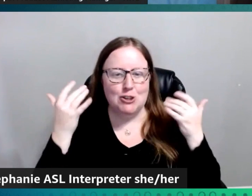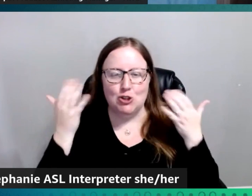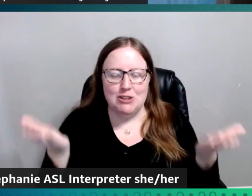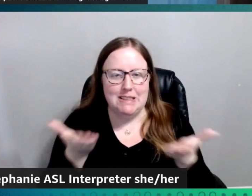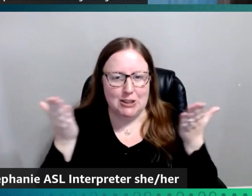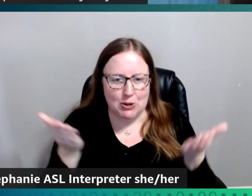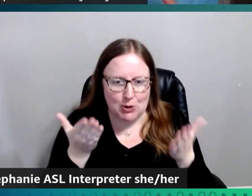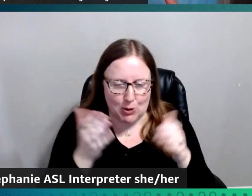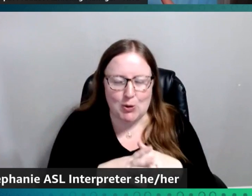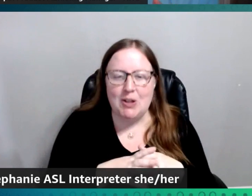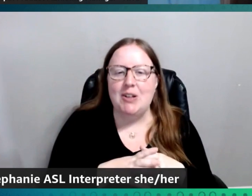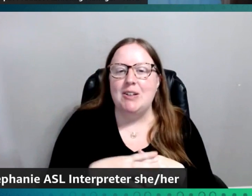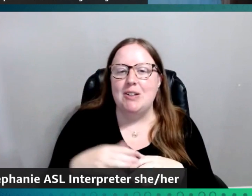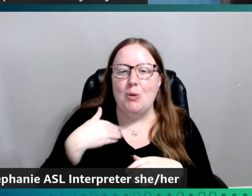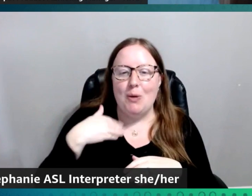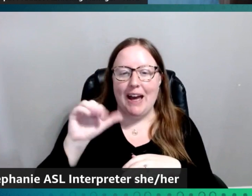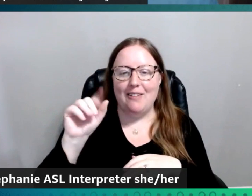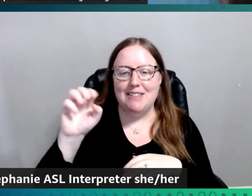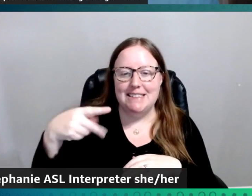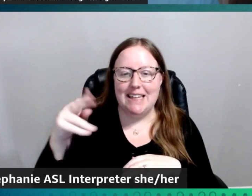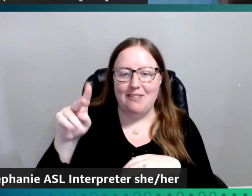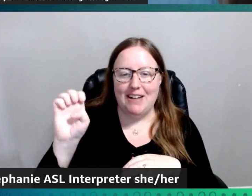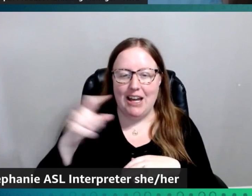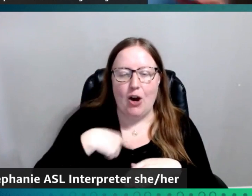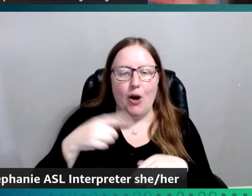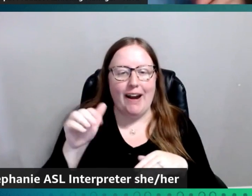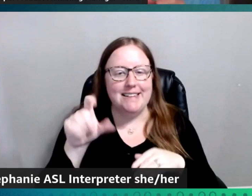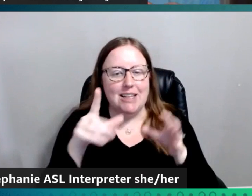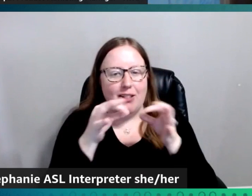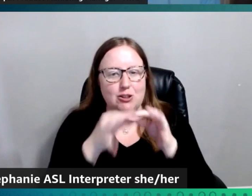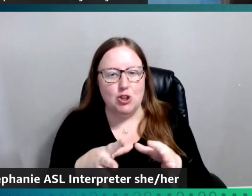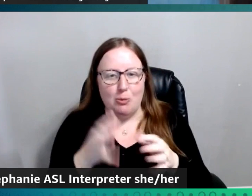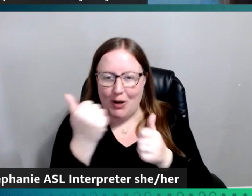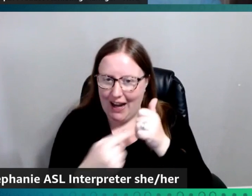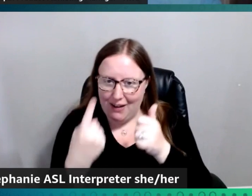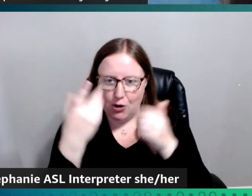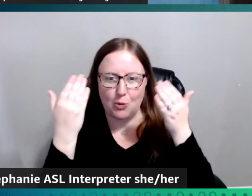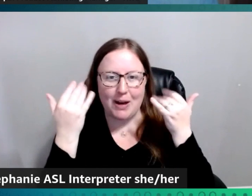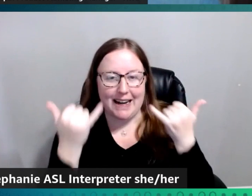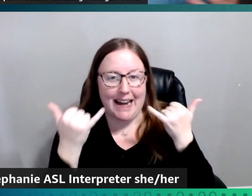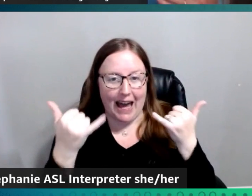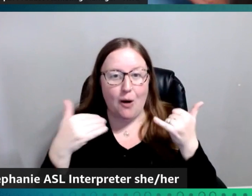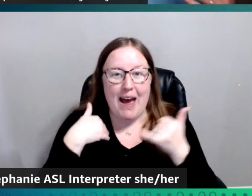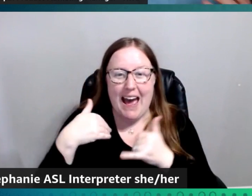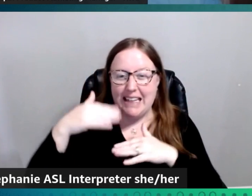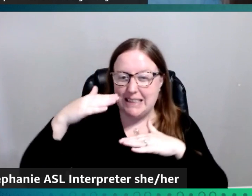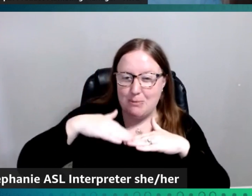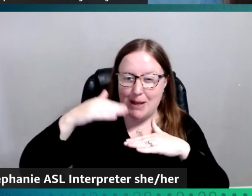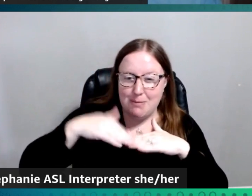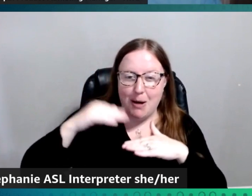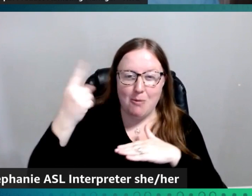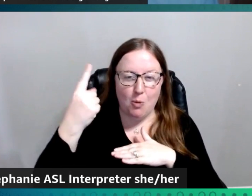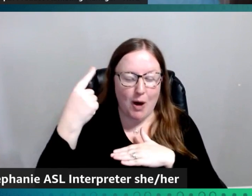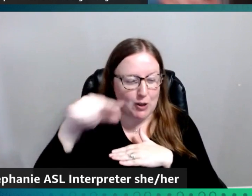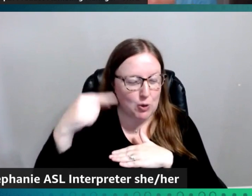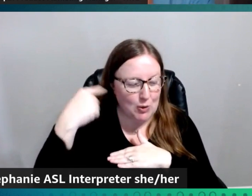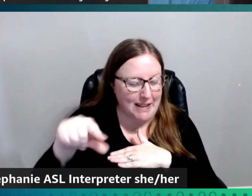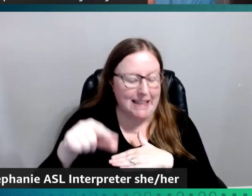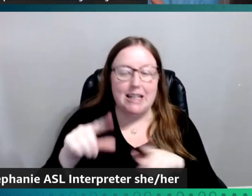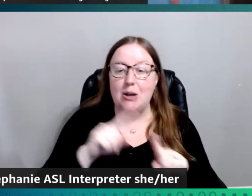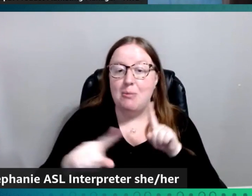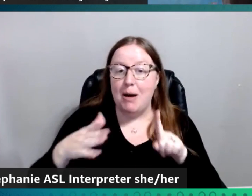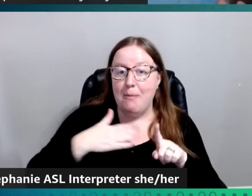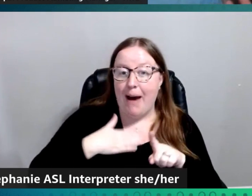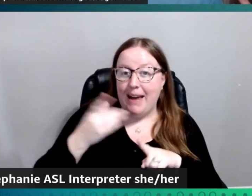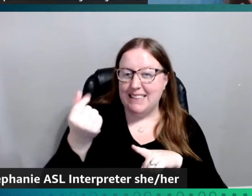our Stephanie, our ASL translator today. Everyone now in the picture has at least some greenery behind them, although mine is a